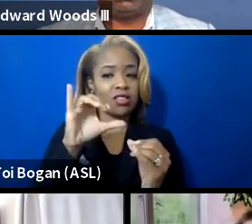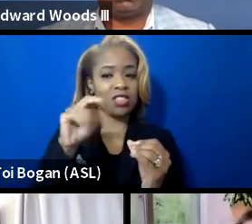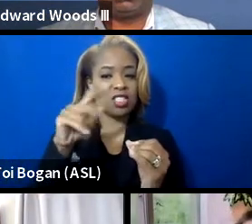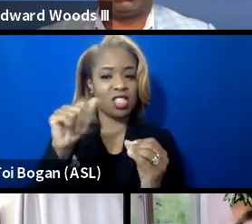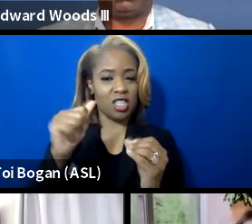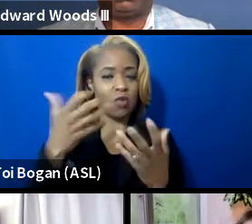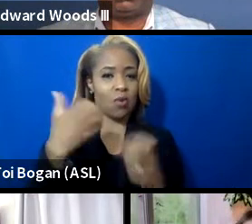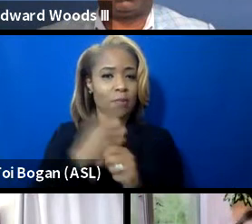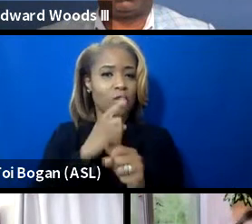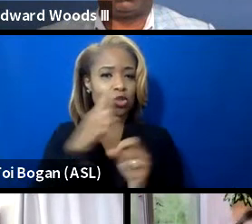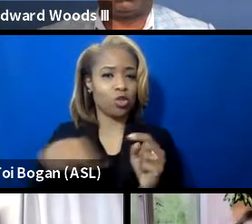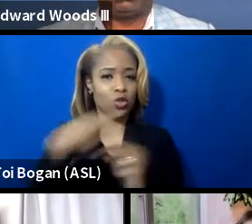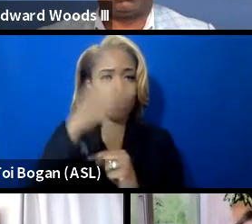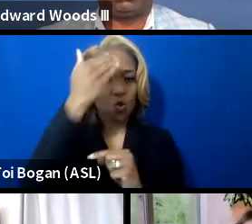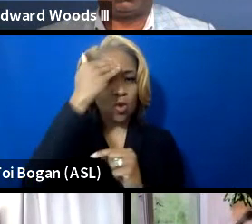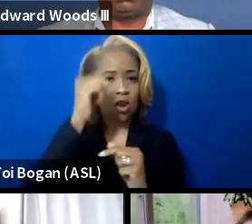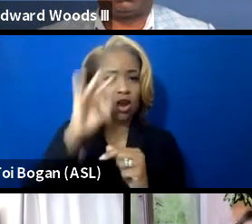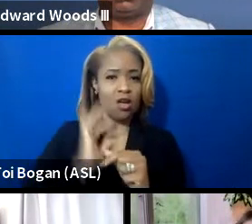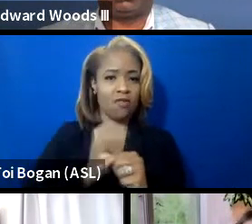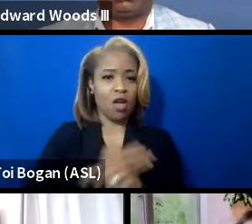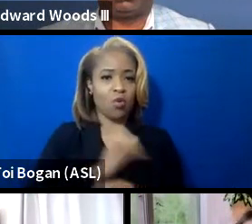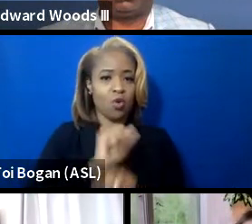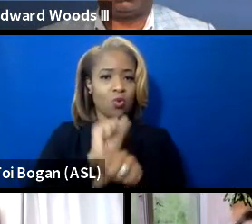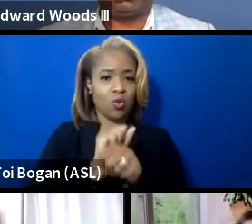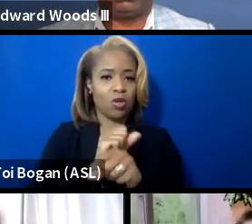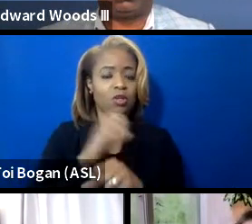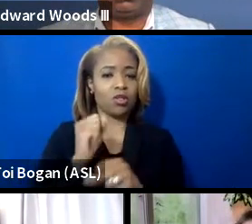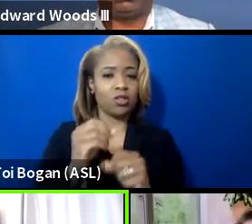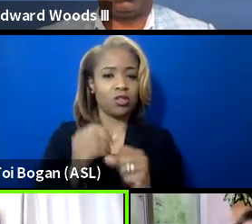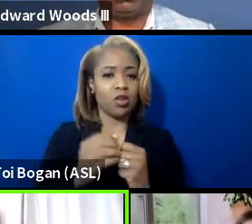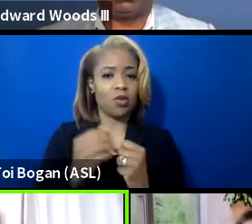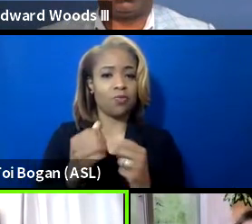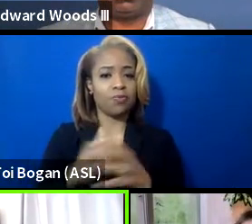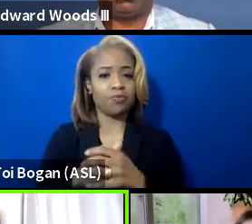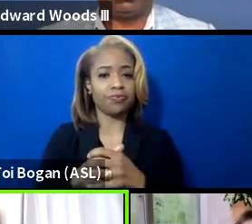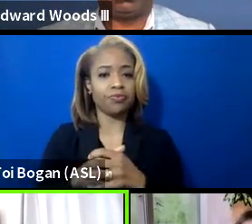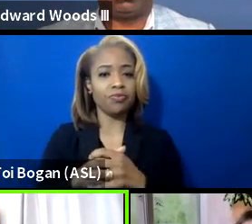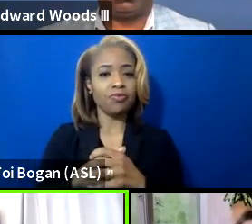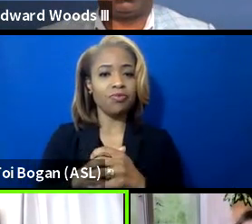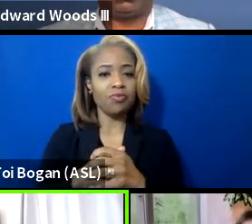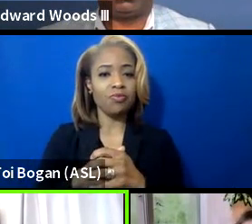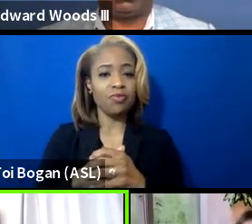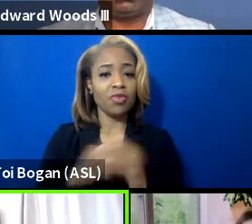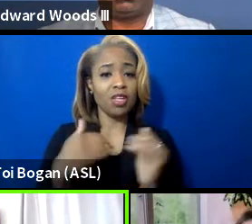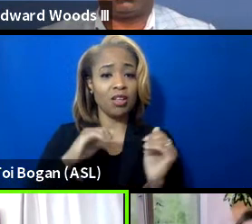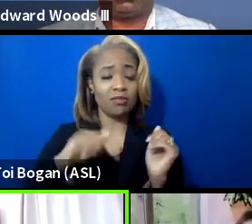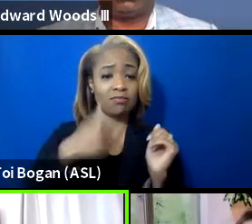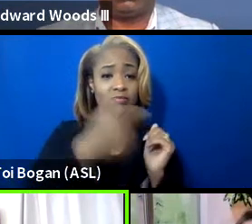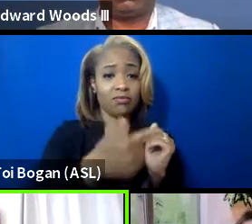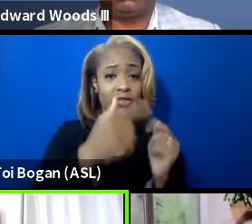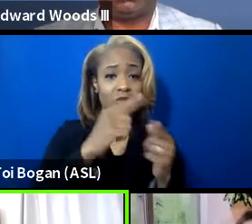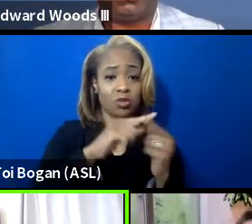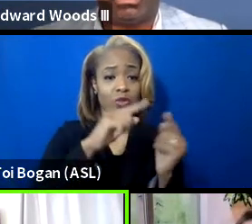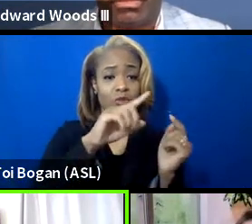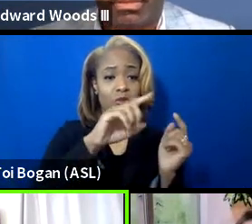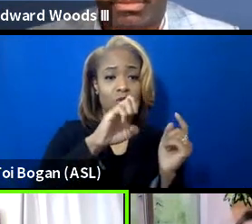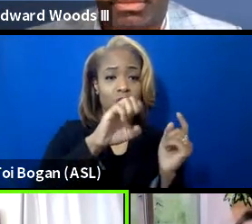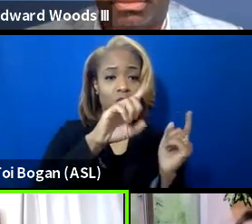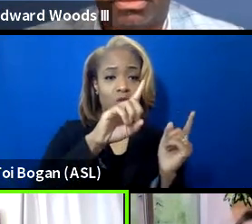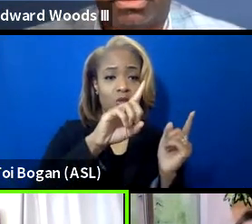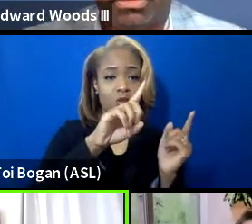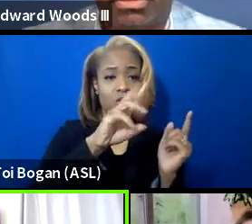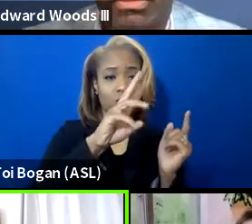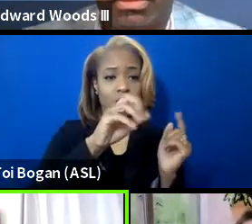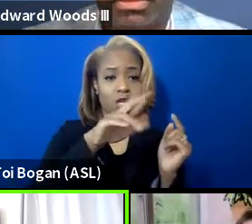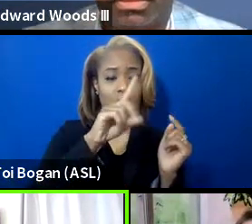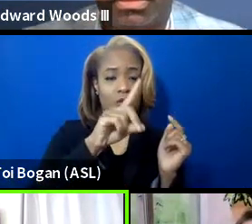our redistricting work, and we all want you to participate and be involved for sure. So I'm going to give the floor back to Edward so that he can tell us